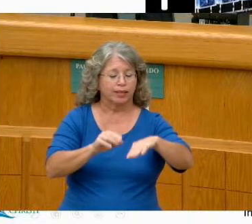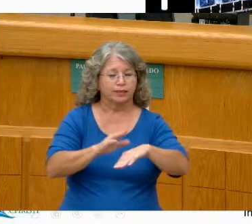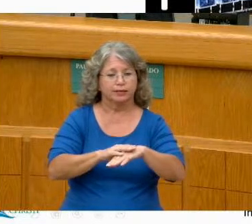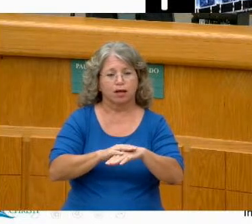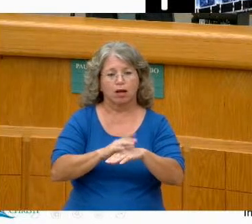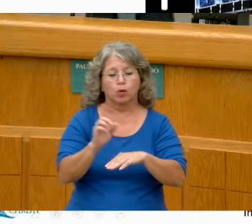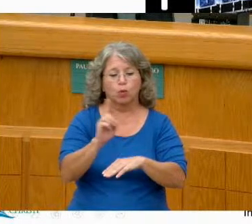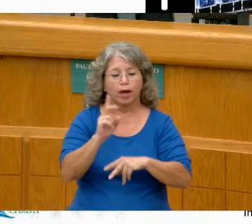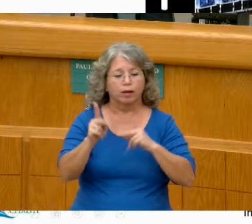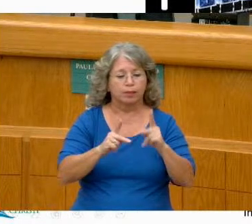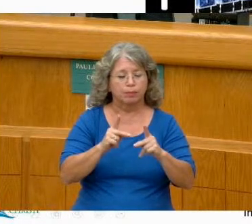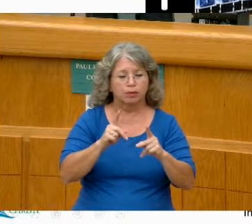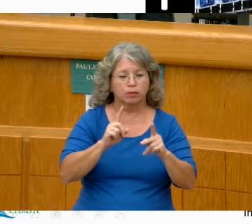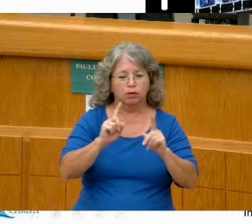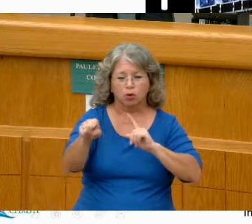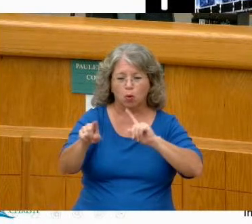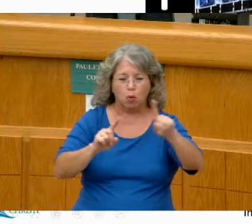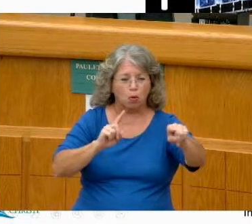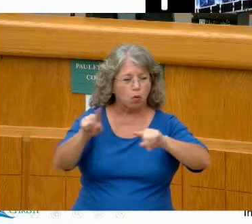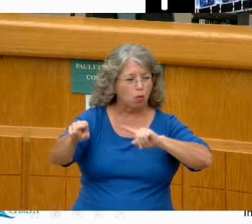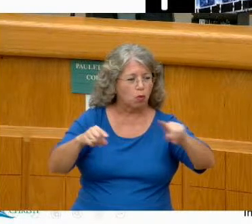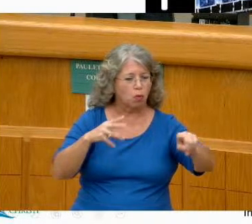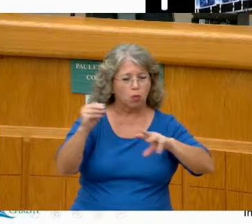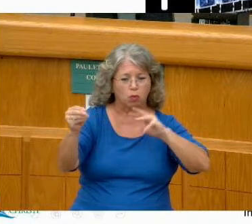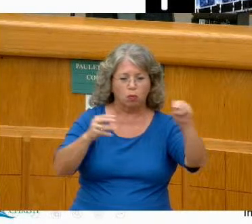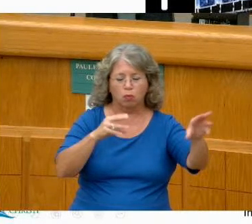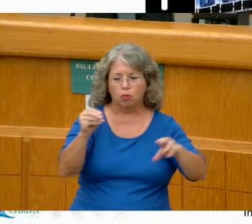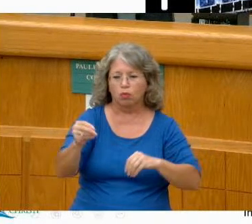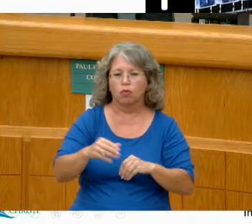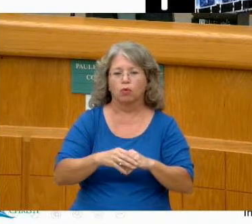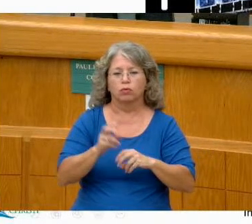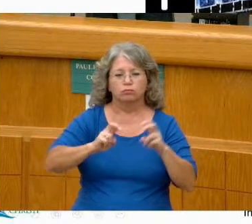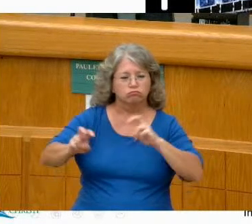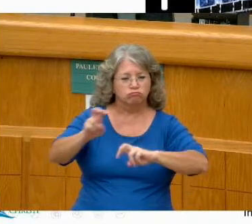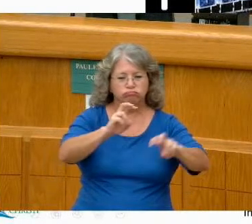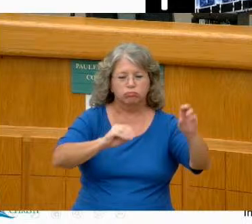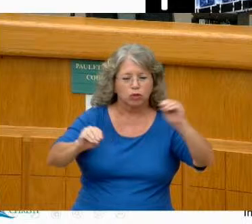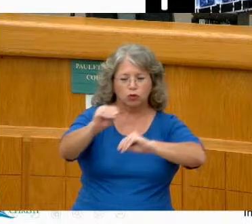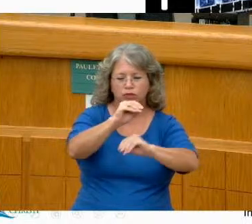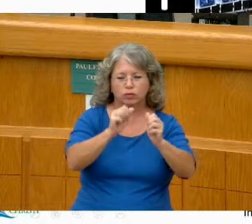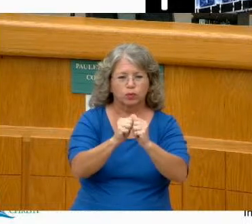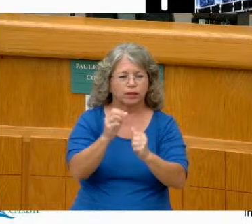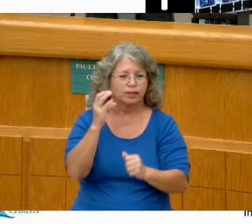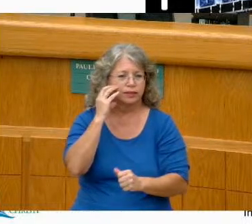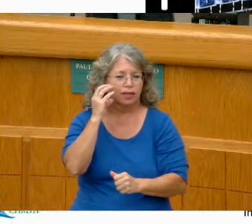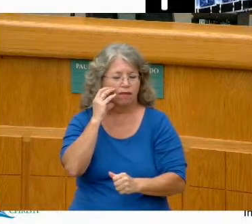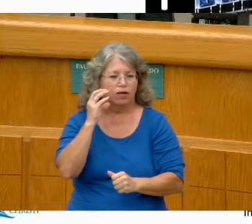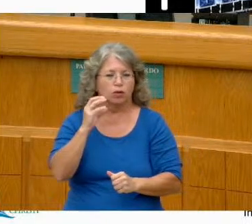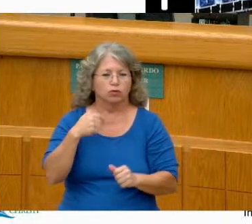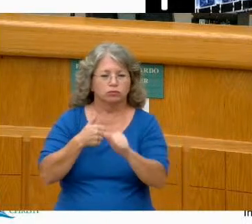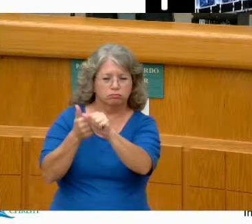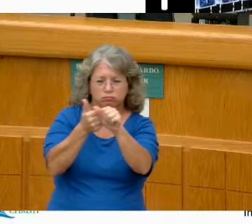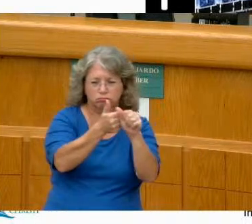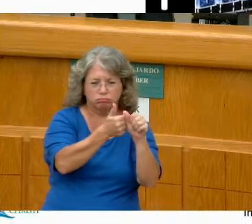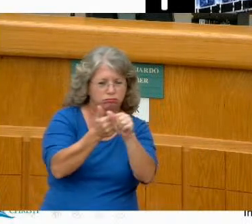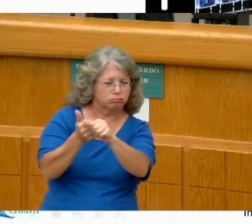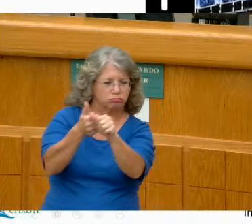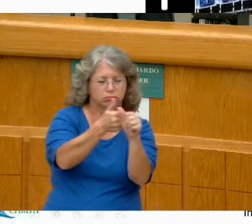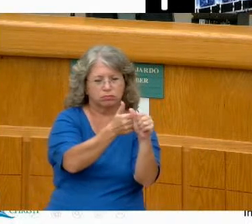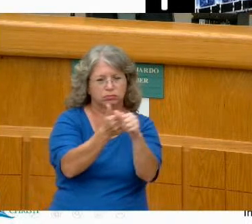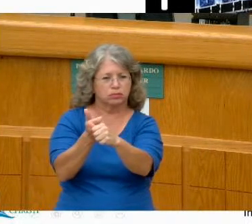going, leaving home, which I won't be showing today, but it's been about the same amount as it has been for the past several